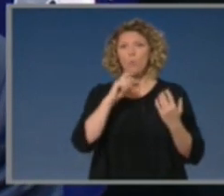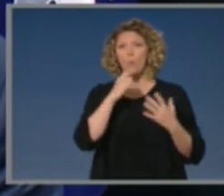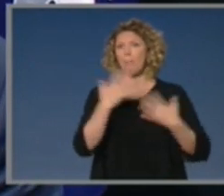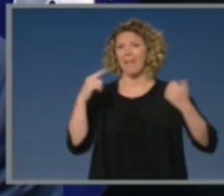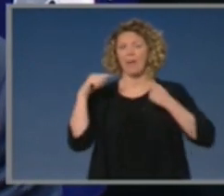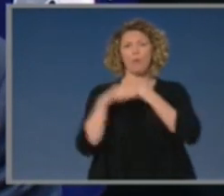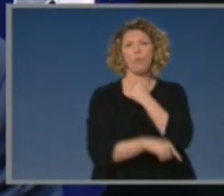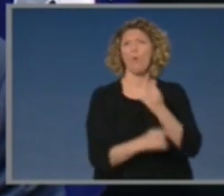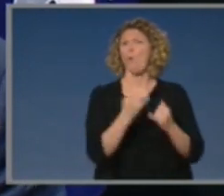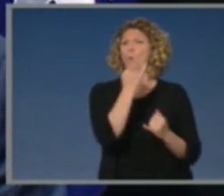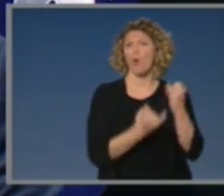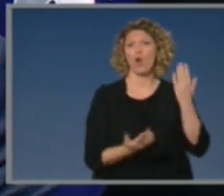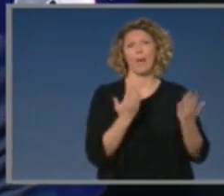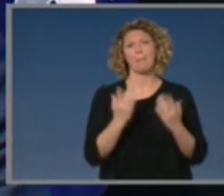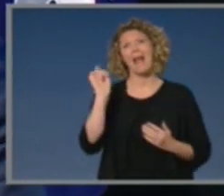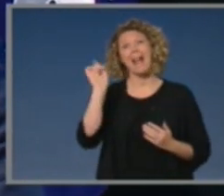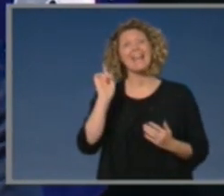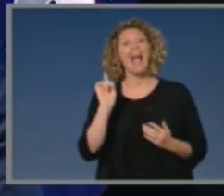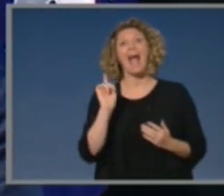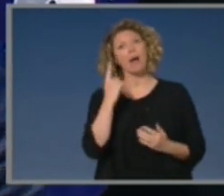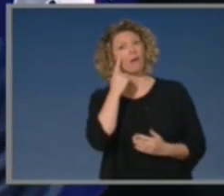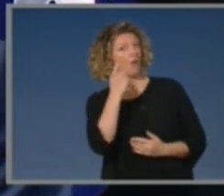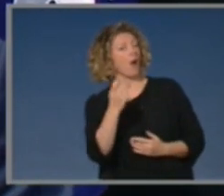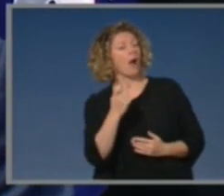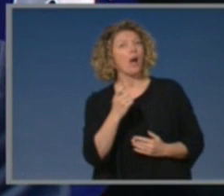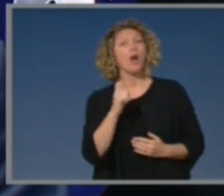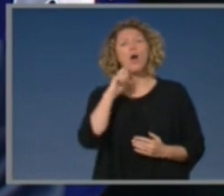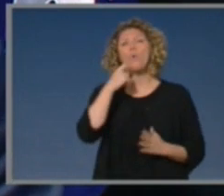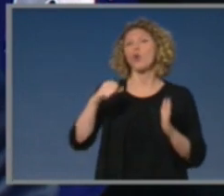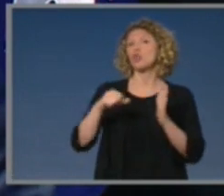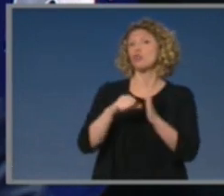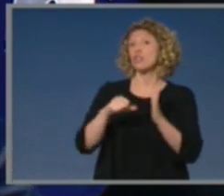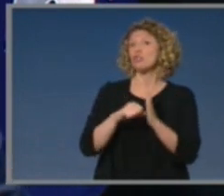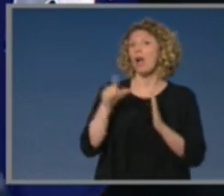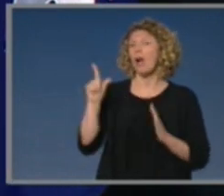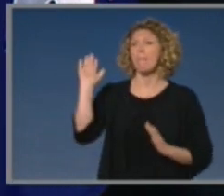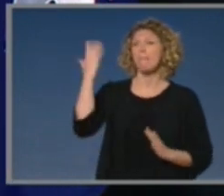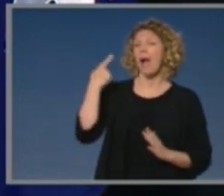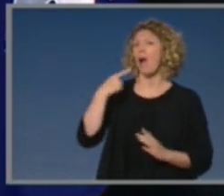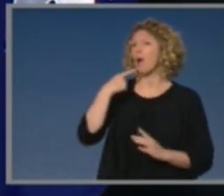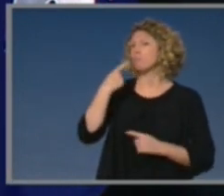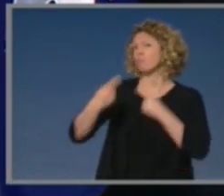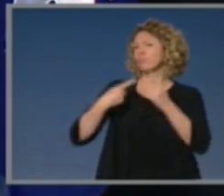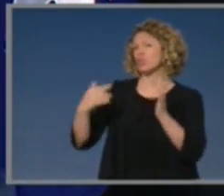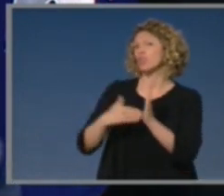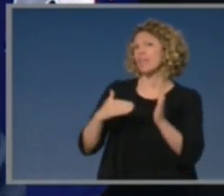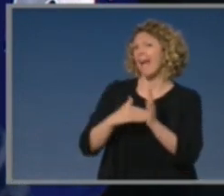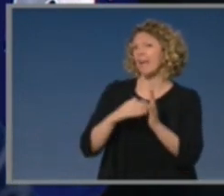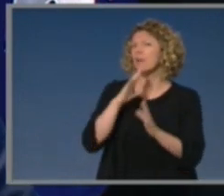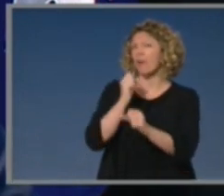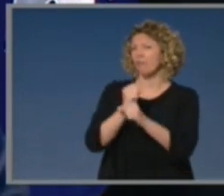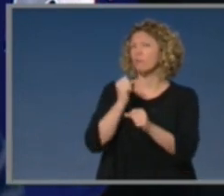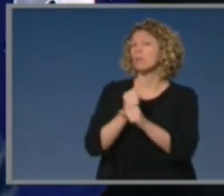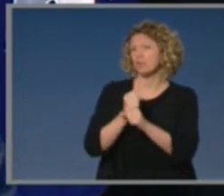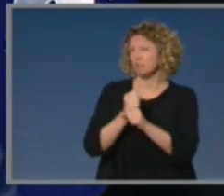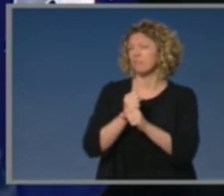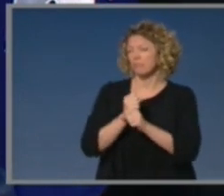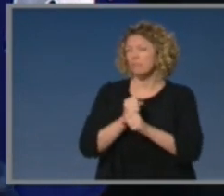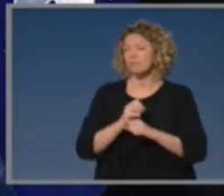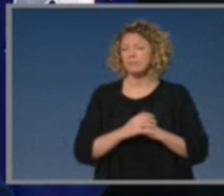now currently experiencing, and as the Treasurer has gone into some detail today explaining. But it is also